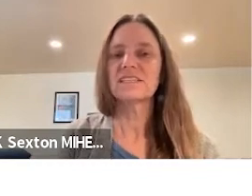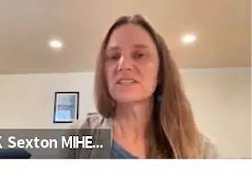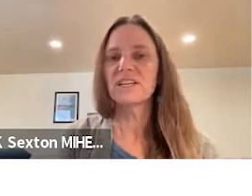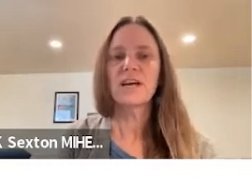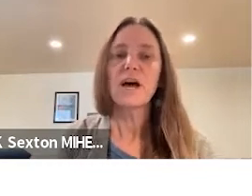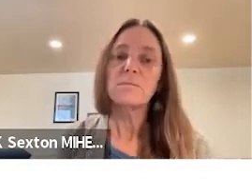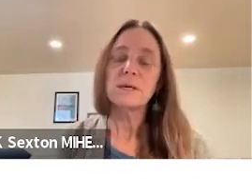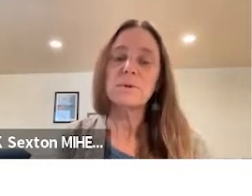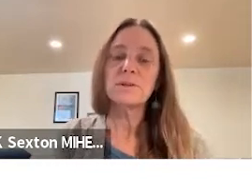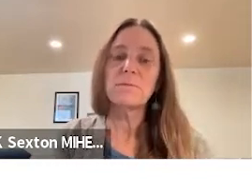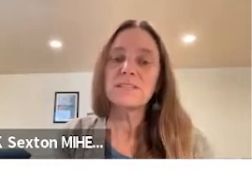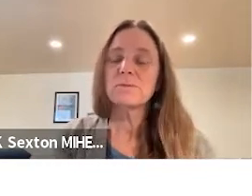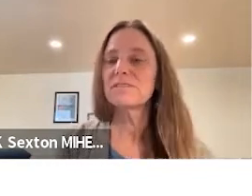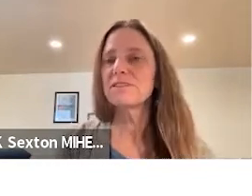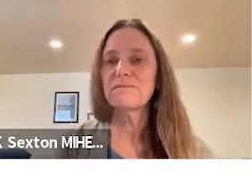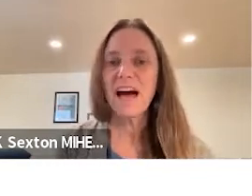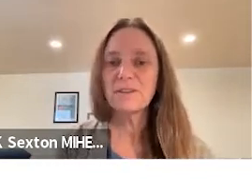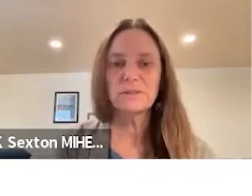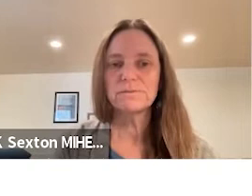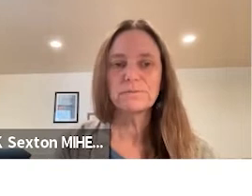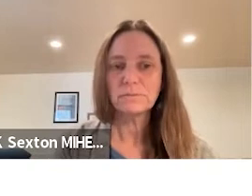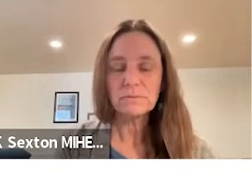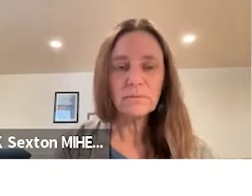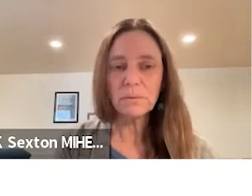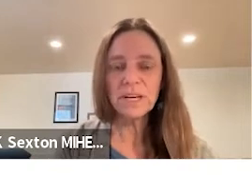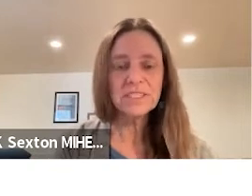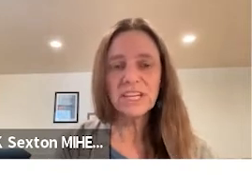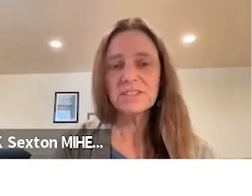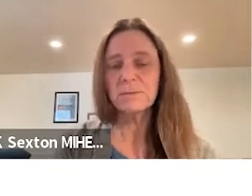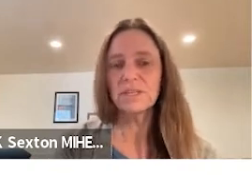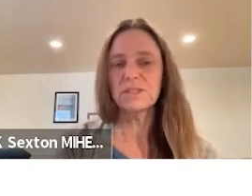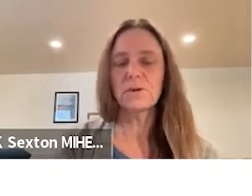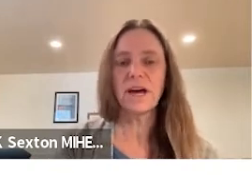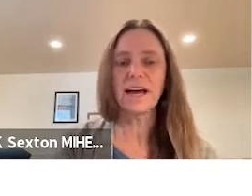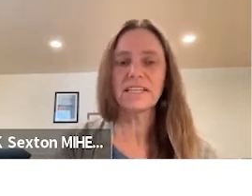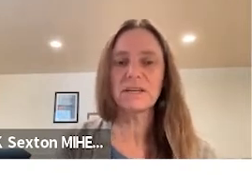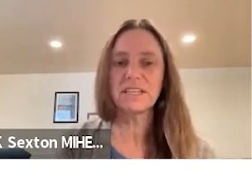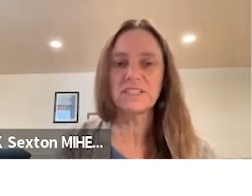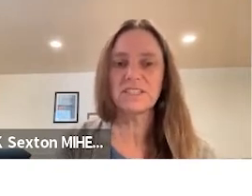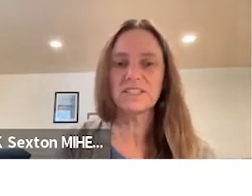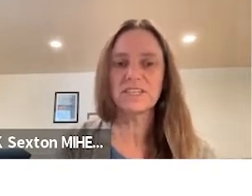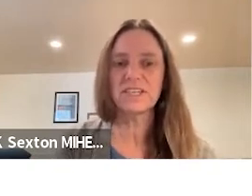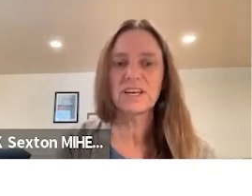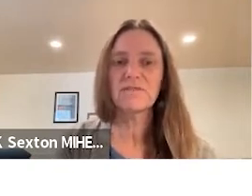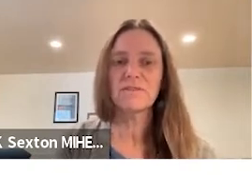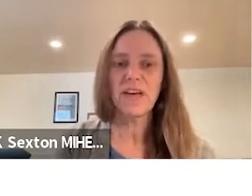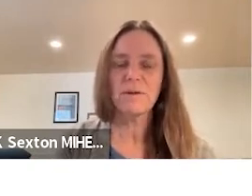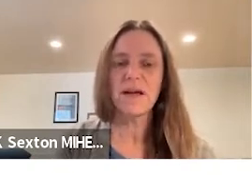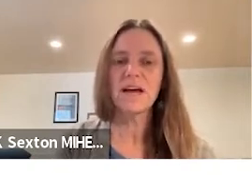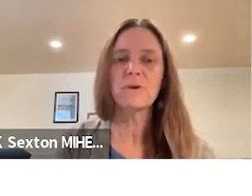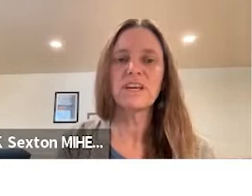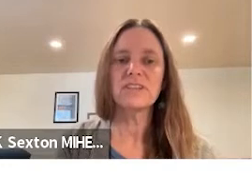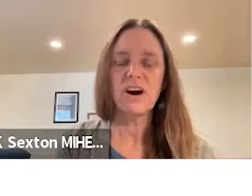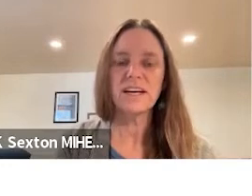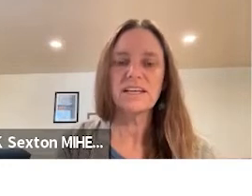In addition, people learn best when they feel valued, when educators and peers hold high expectations for them,